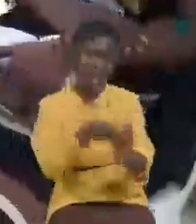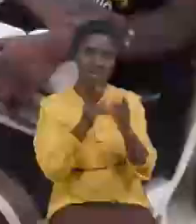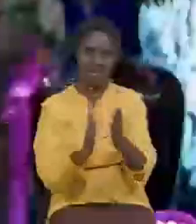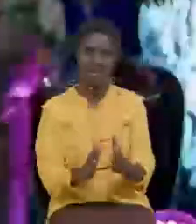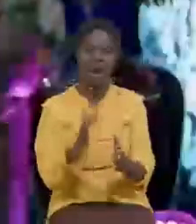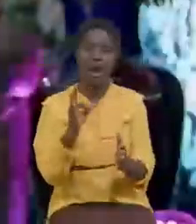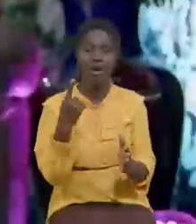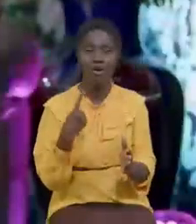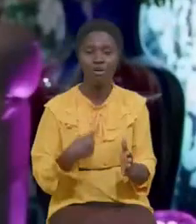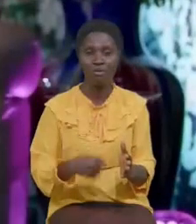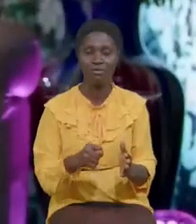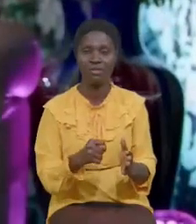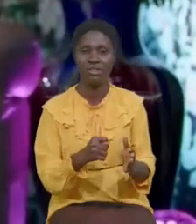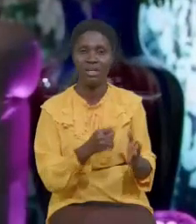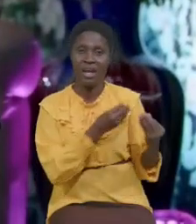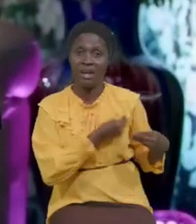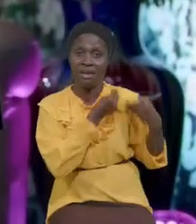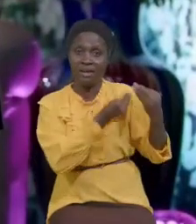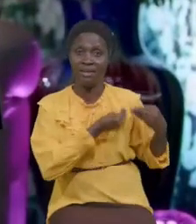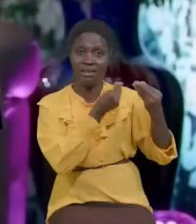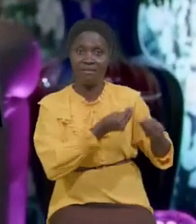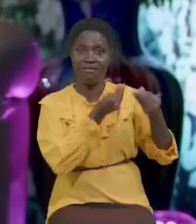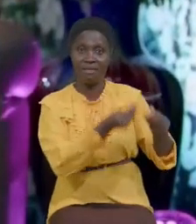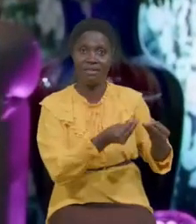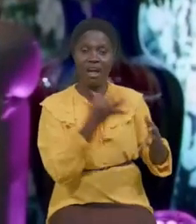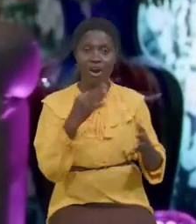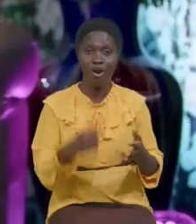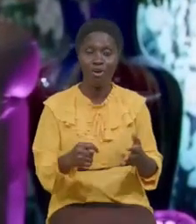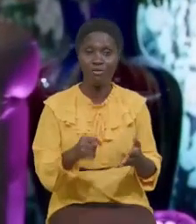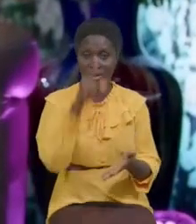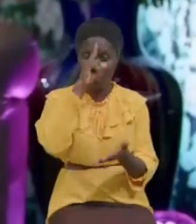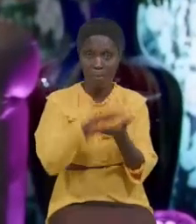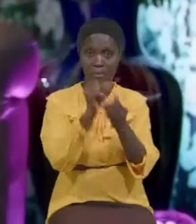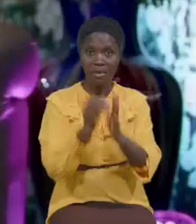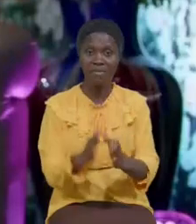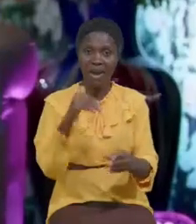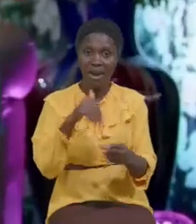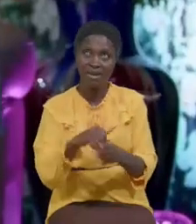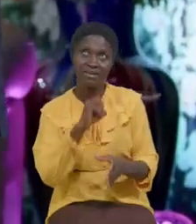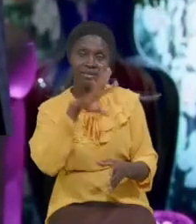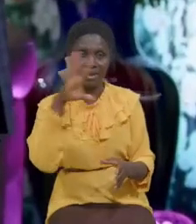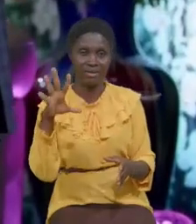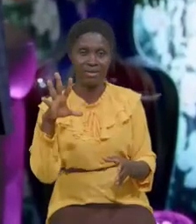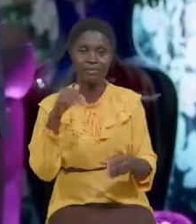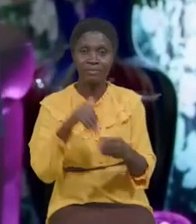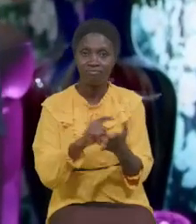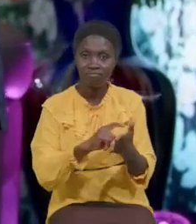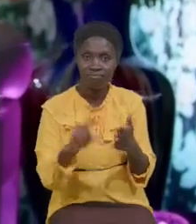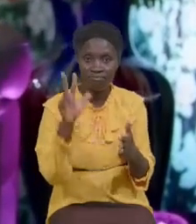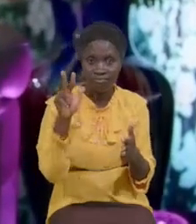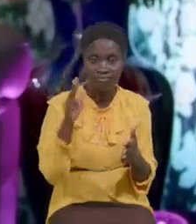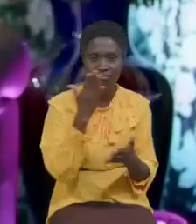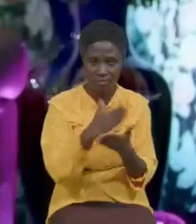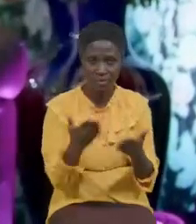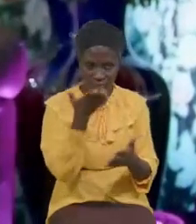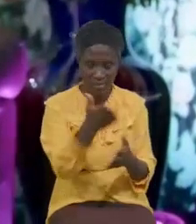the inheritance of the saints in light. Look at verse 13. There's something here. Verse 13.